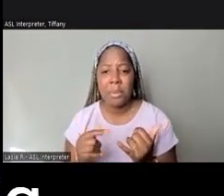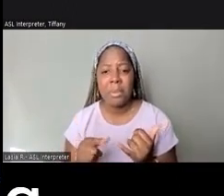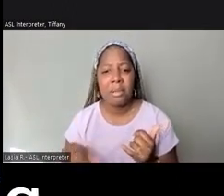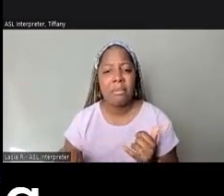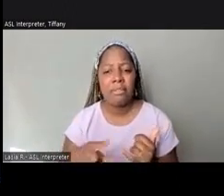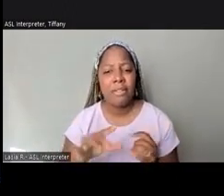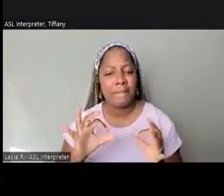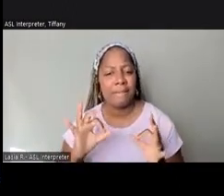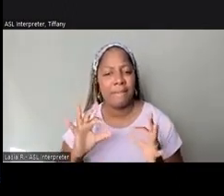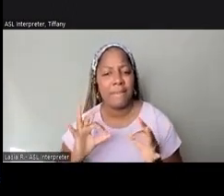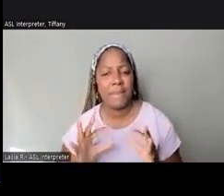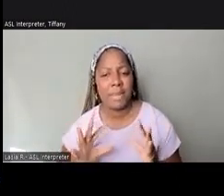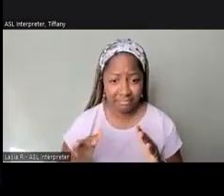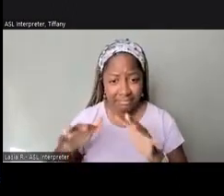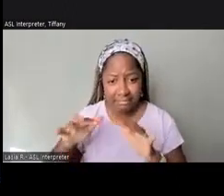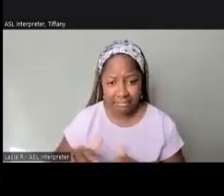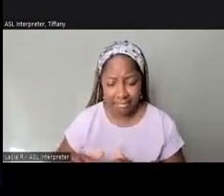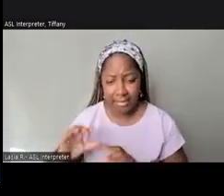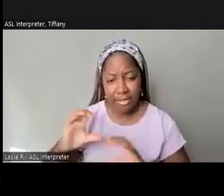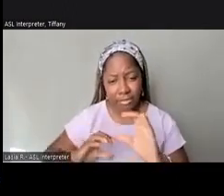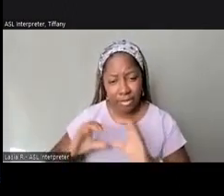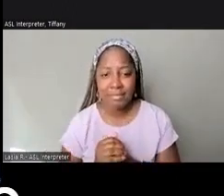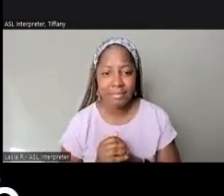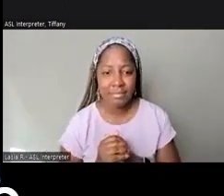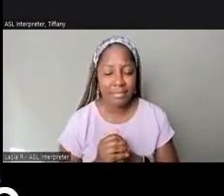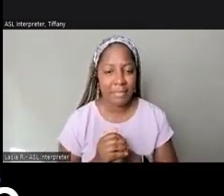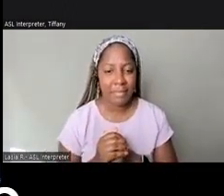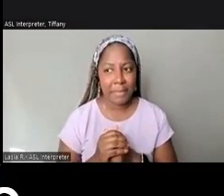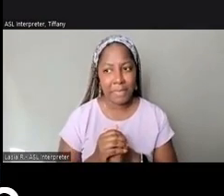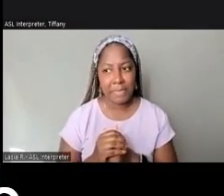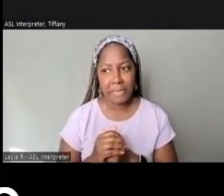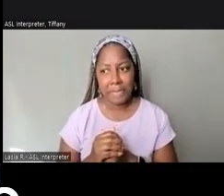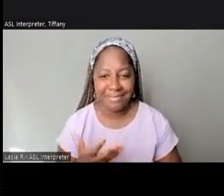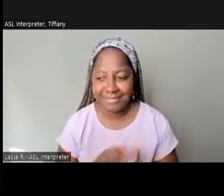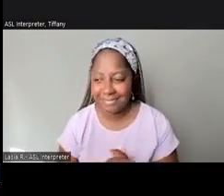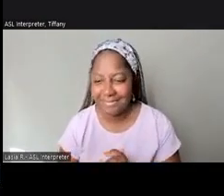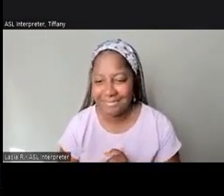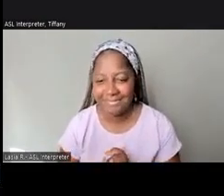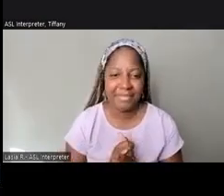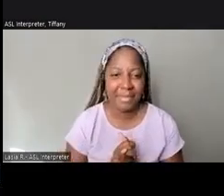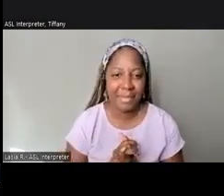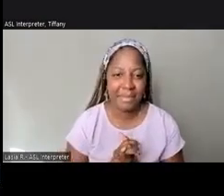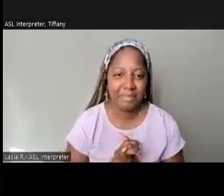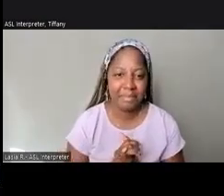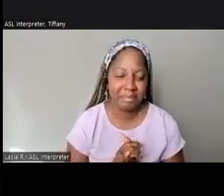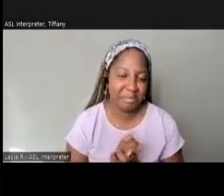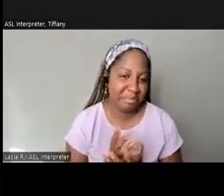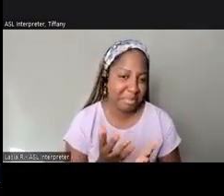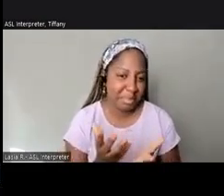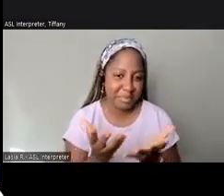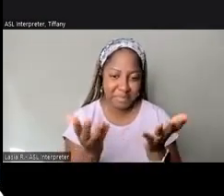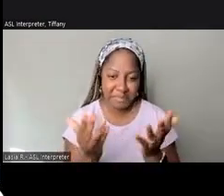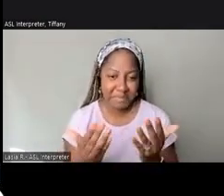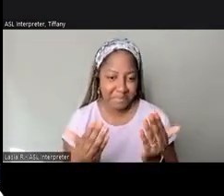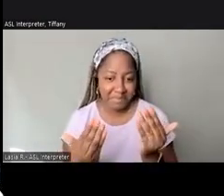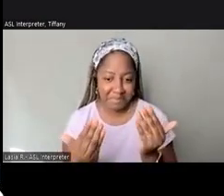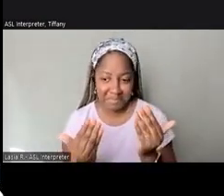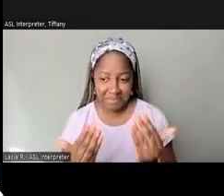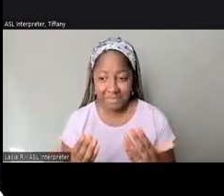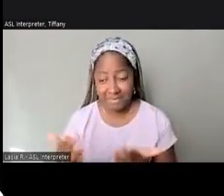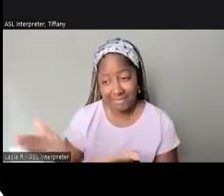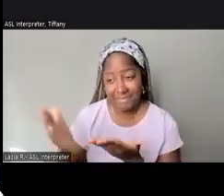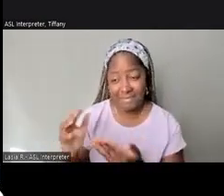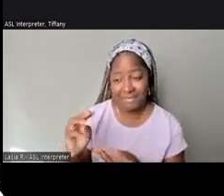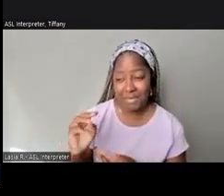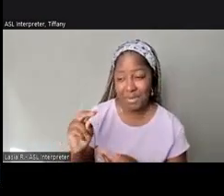and then sending it back to Kiru. I'm a little transparent facilitation here. And so I'll throw it back to Mona for this